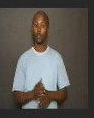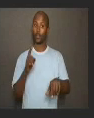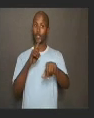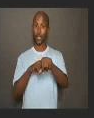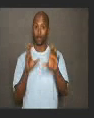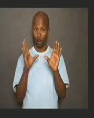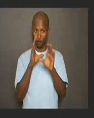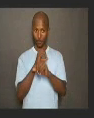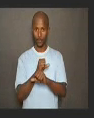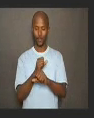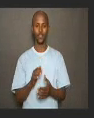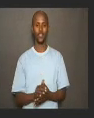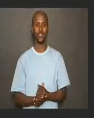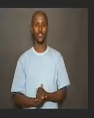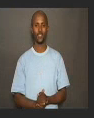Time's up.